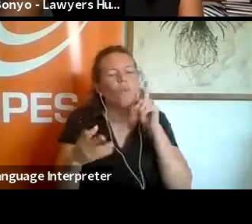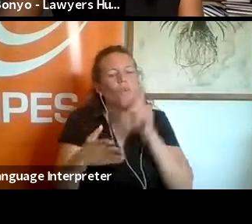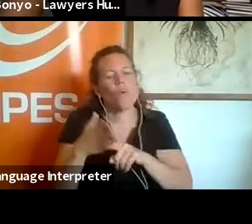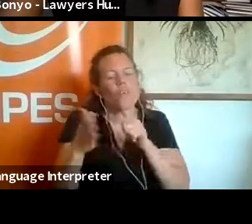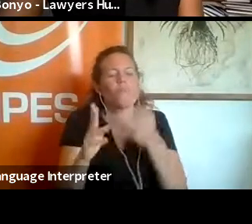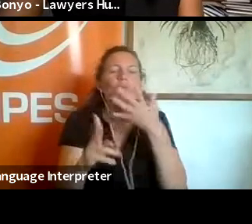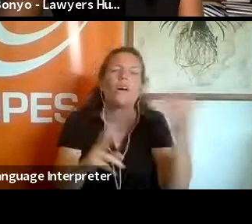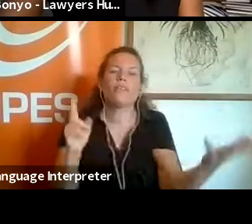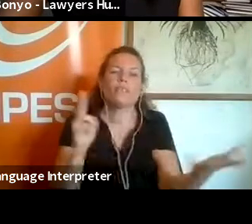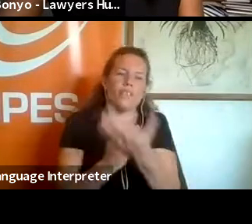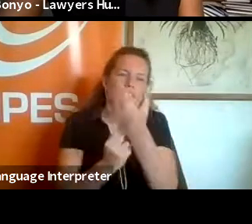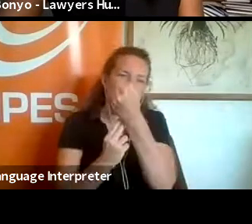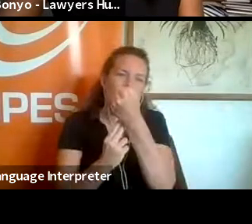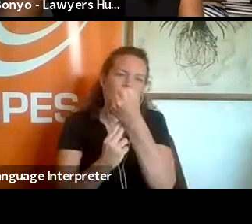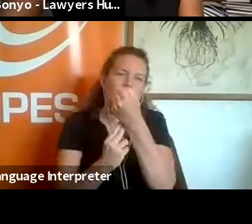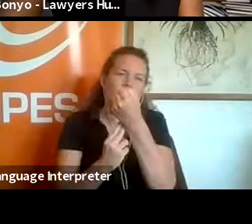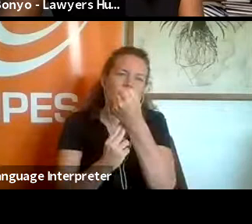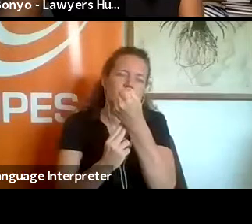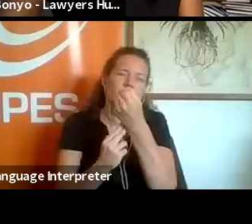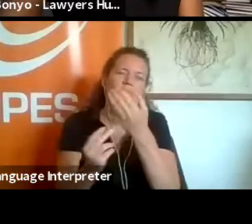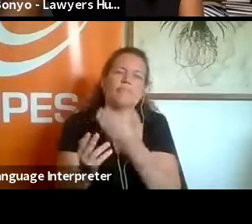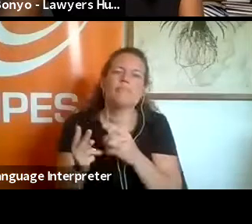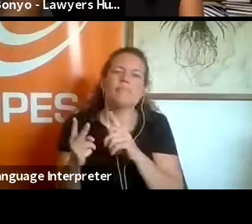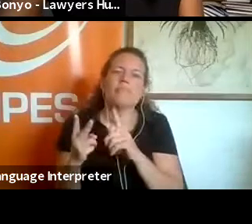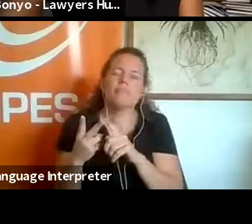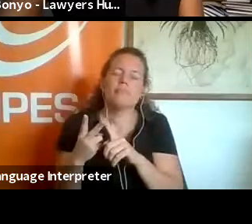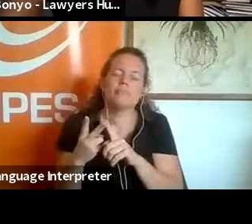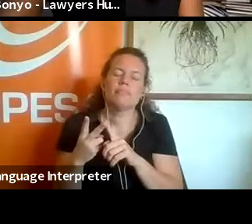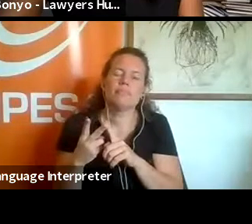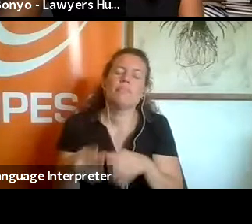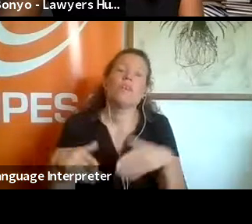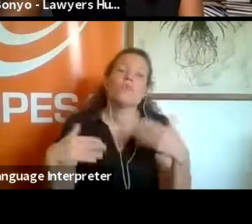to the application.